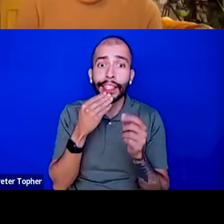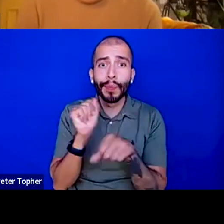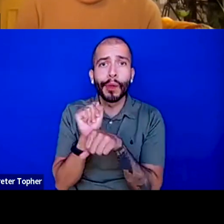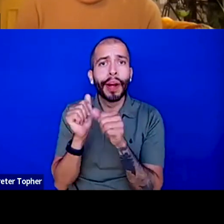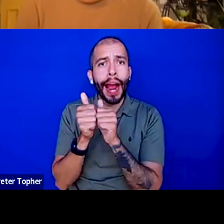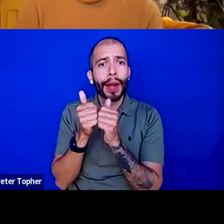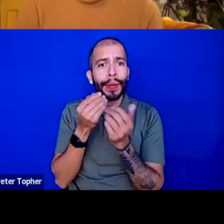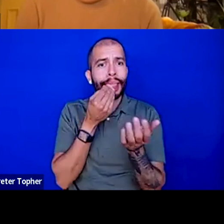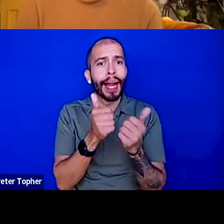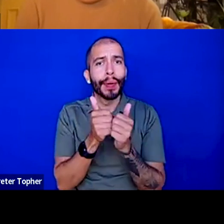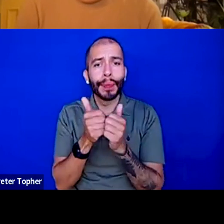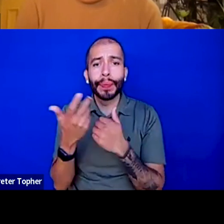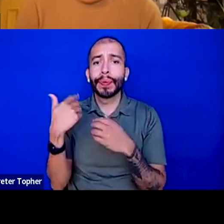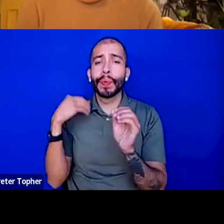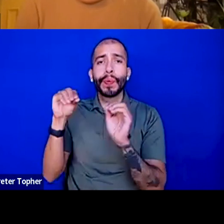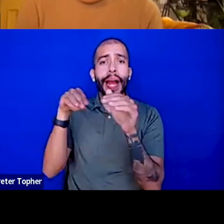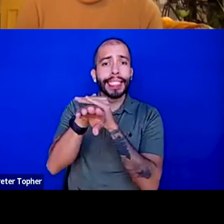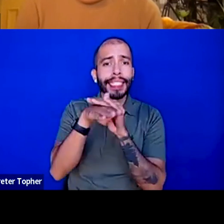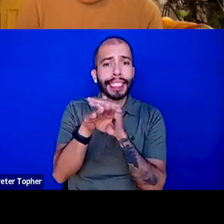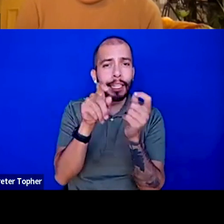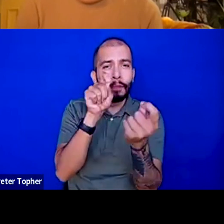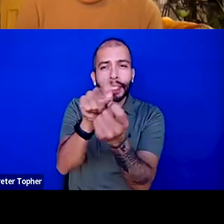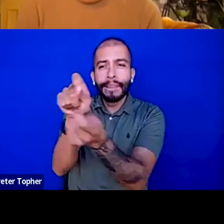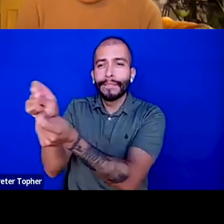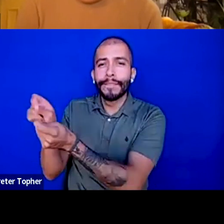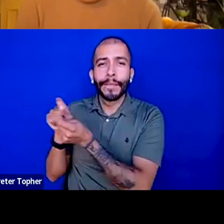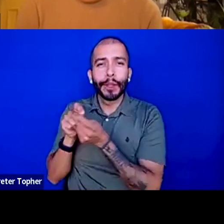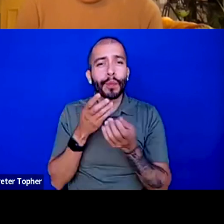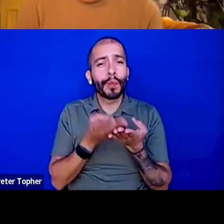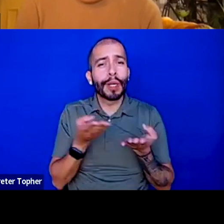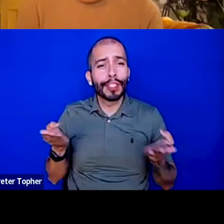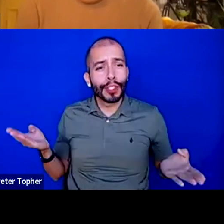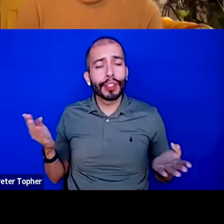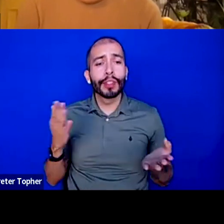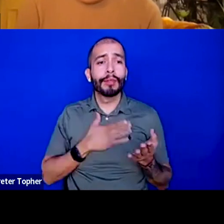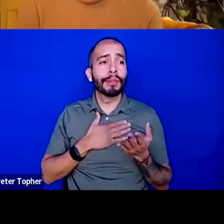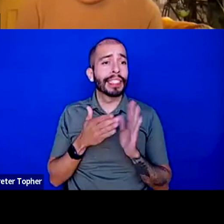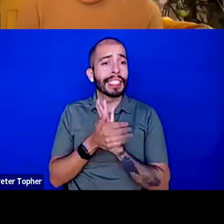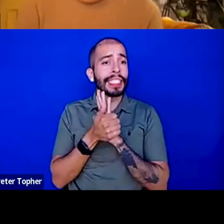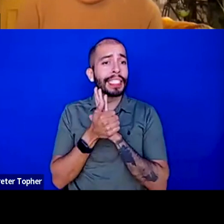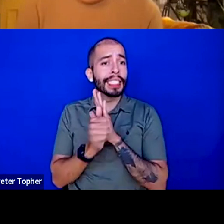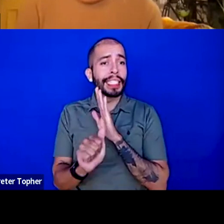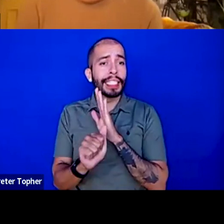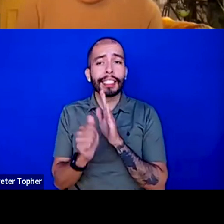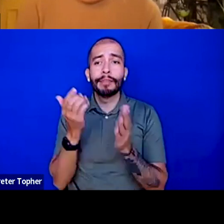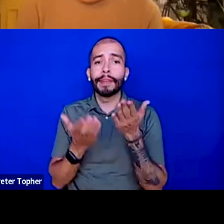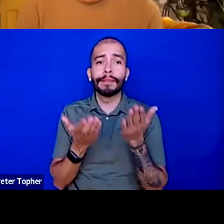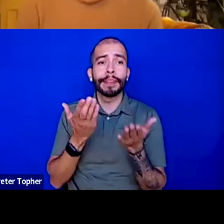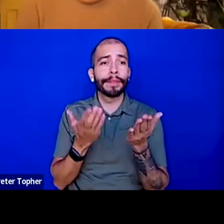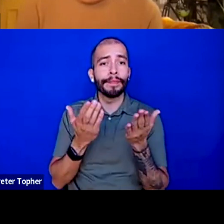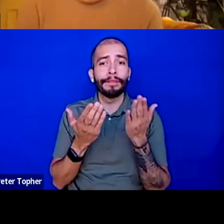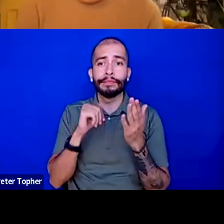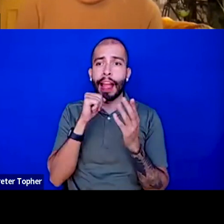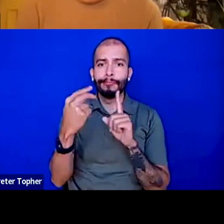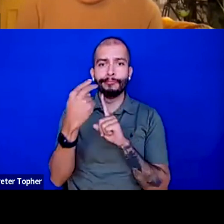be acknowledged within the space that I currently work. That isn't to say that those who decide to divest